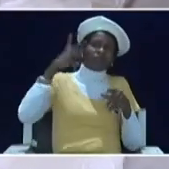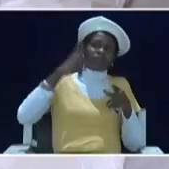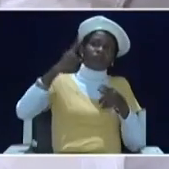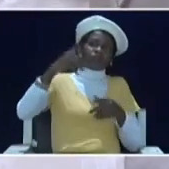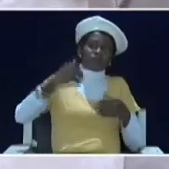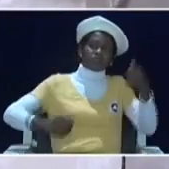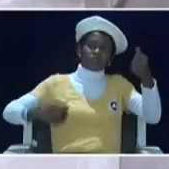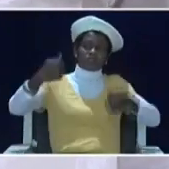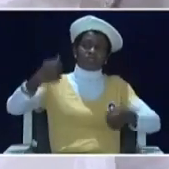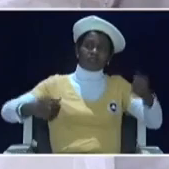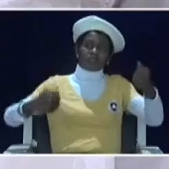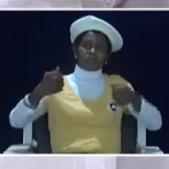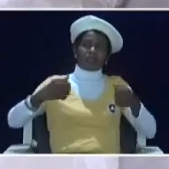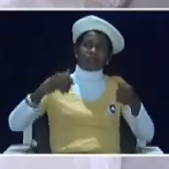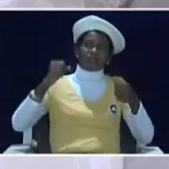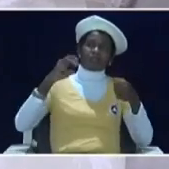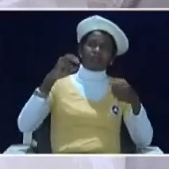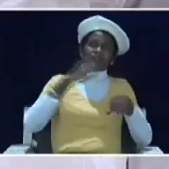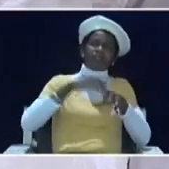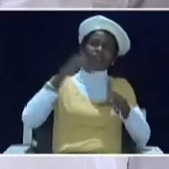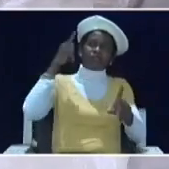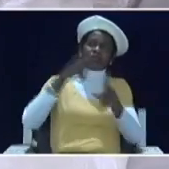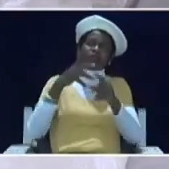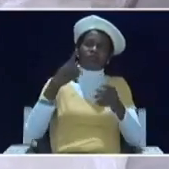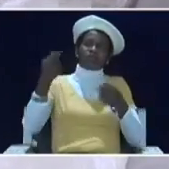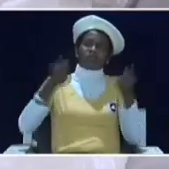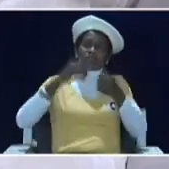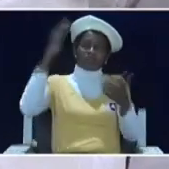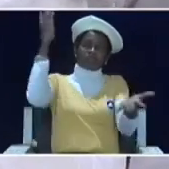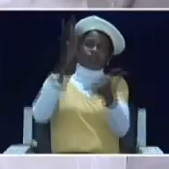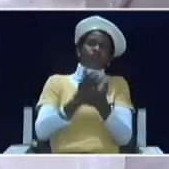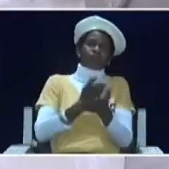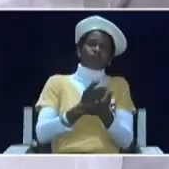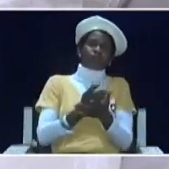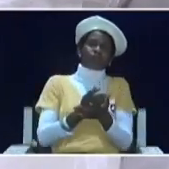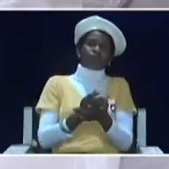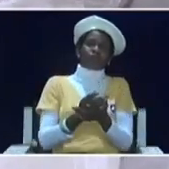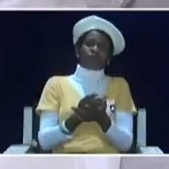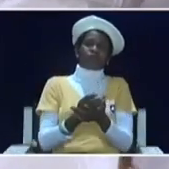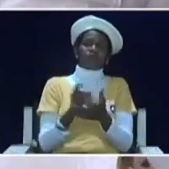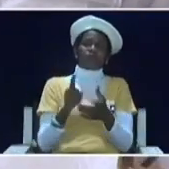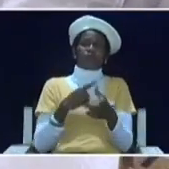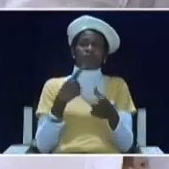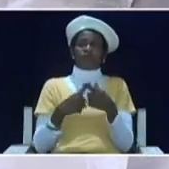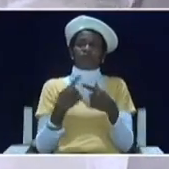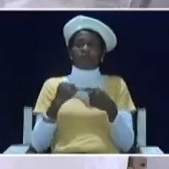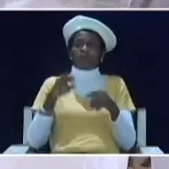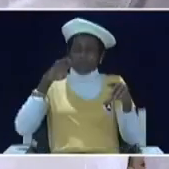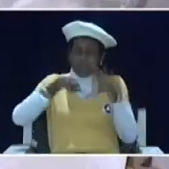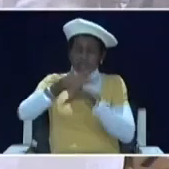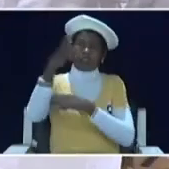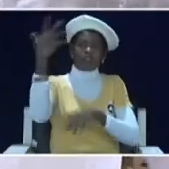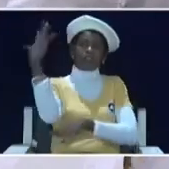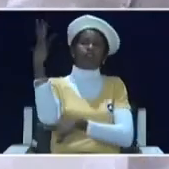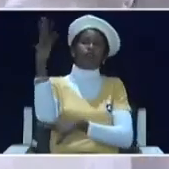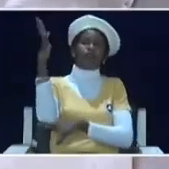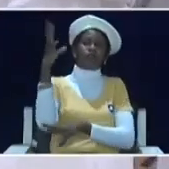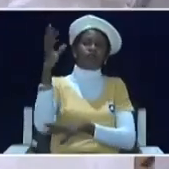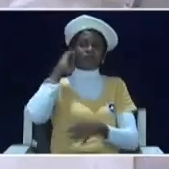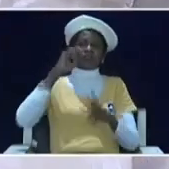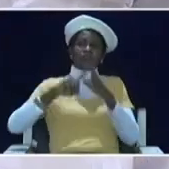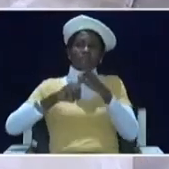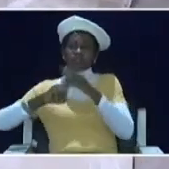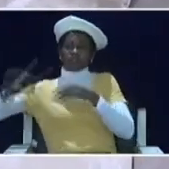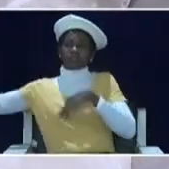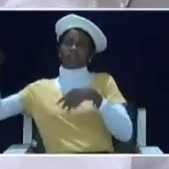driving. So at the point the car came to a stop, then we ran into the bush. I ran, my